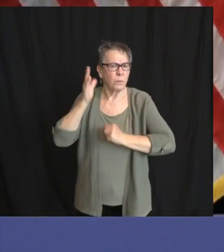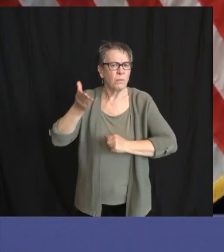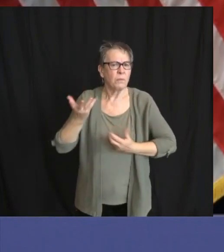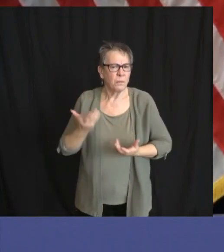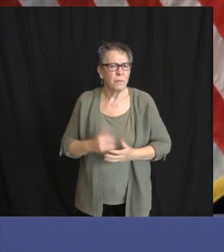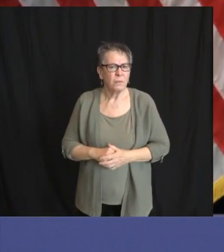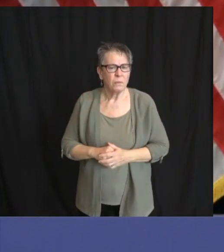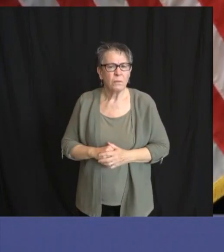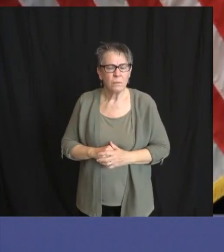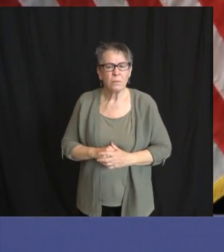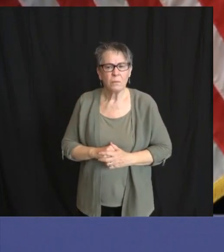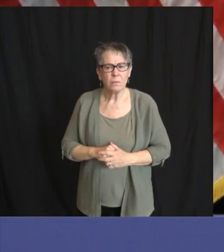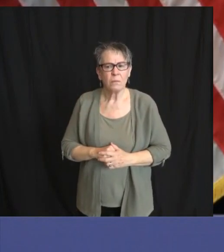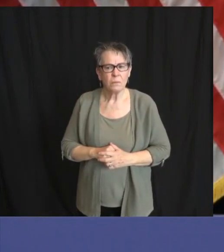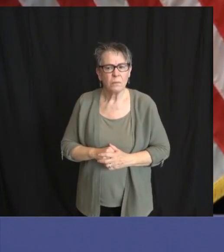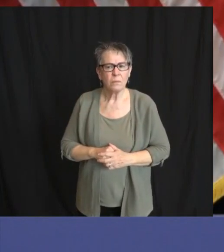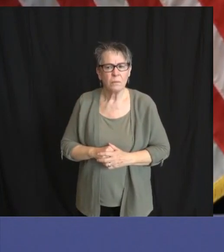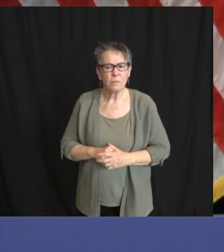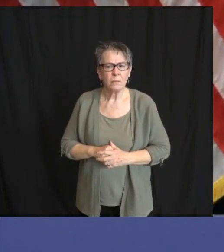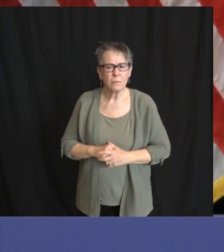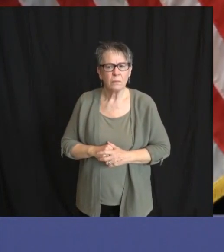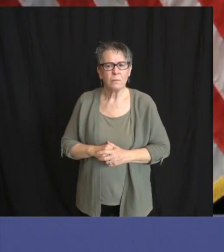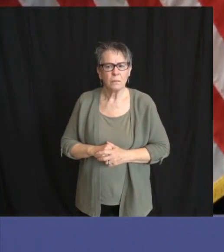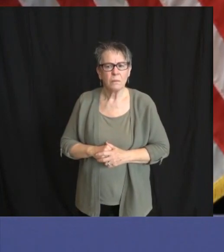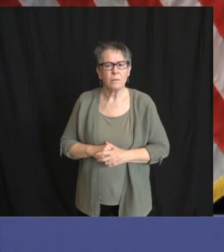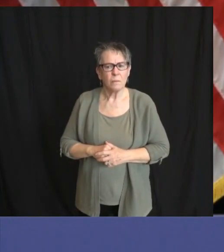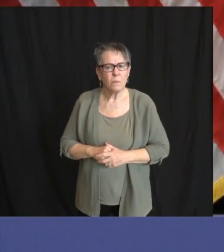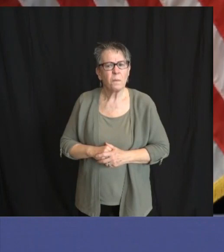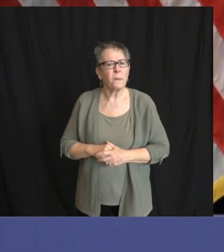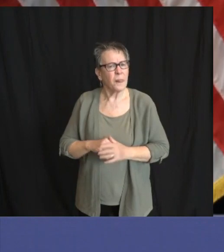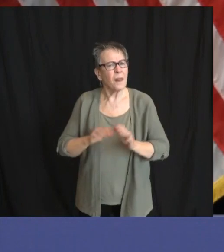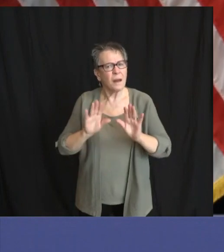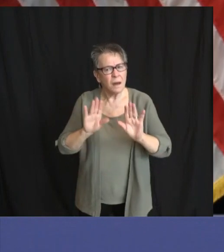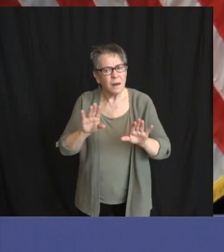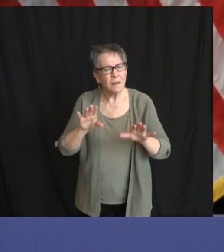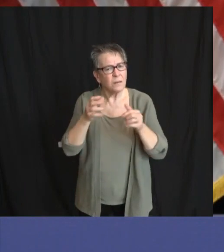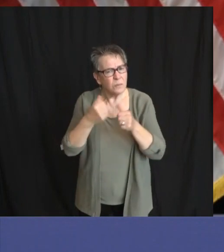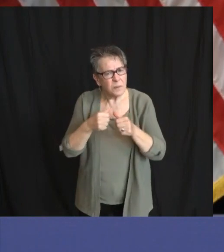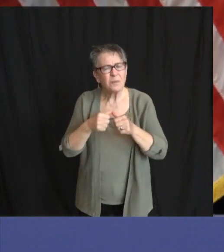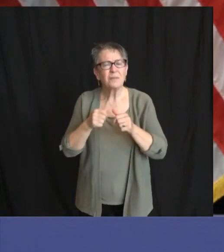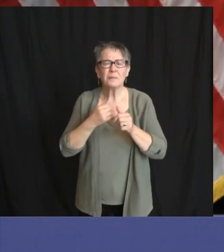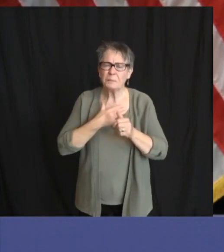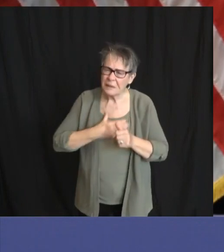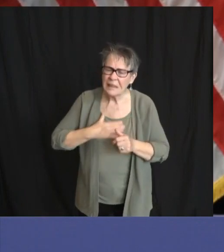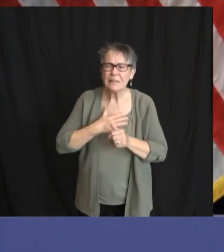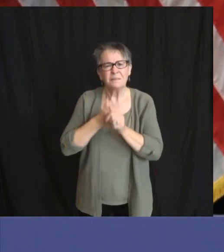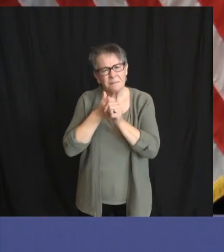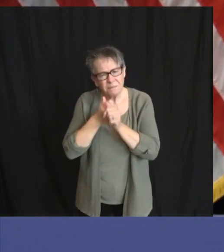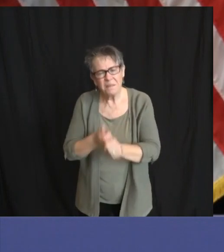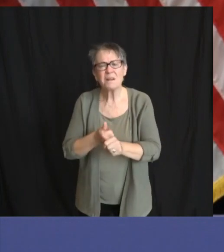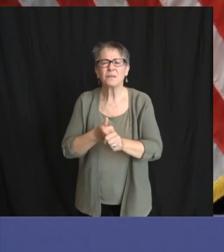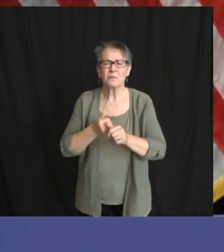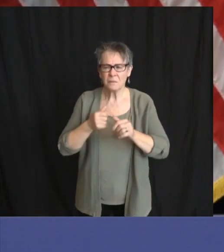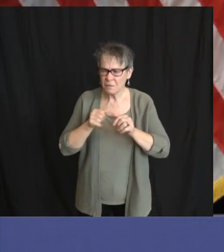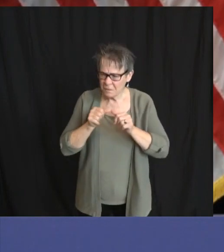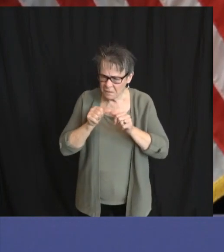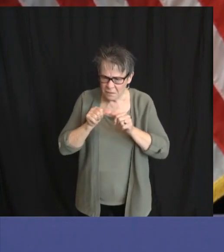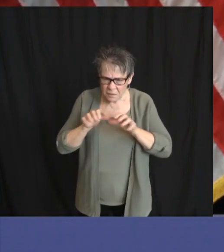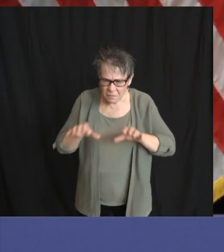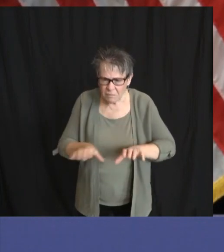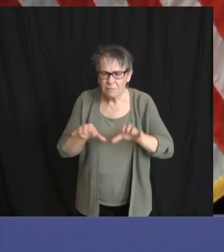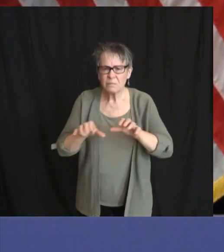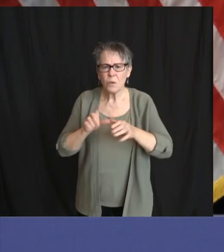we could see that again, and I hope we don't. But we promised that at the right moment when we could responsibly stand up and help others,